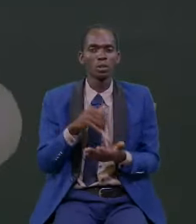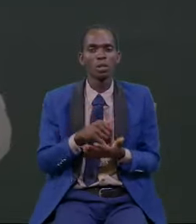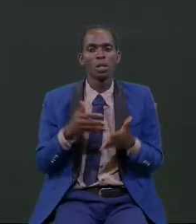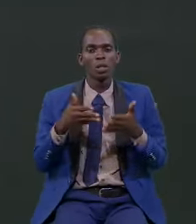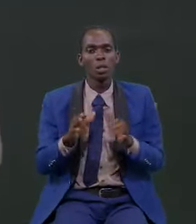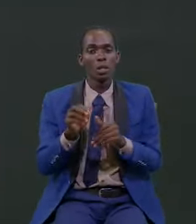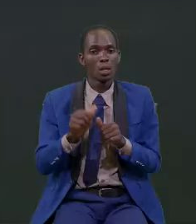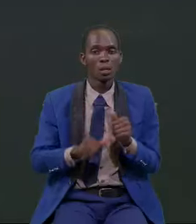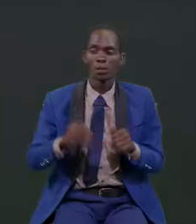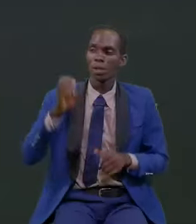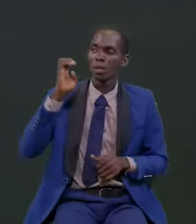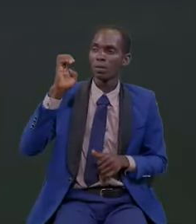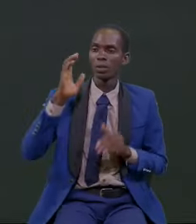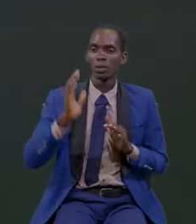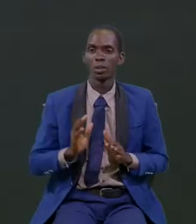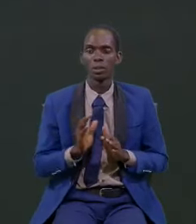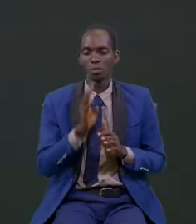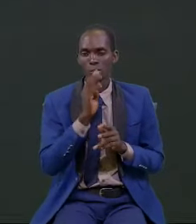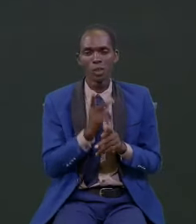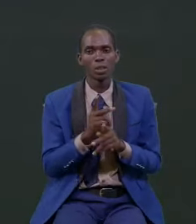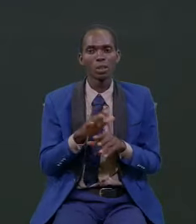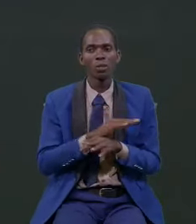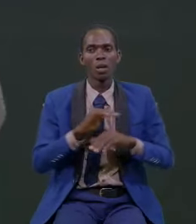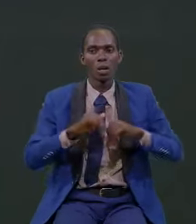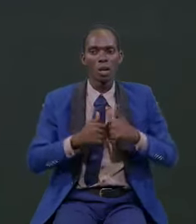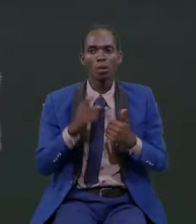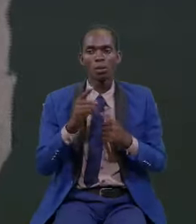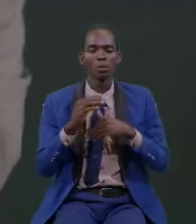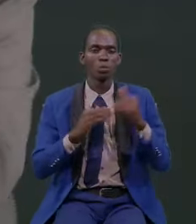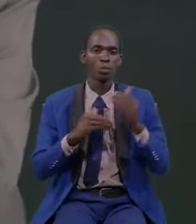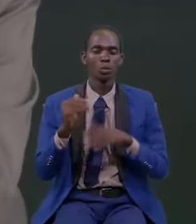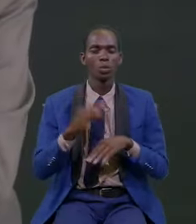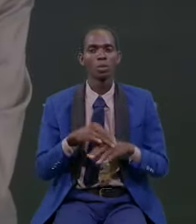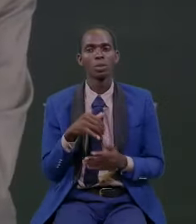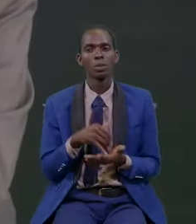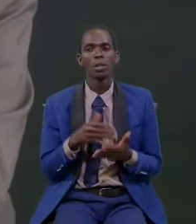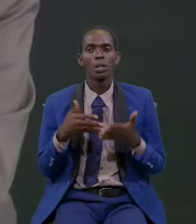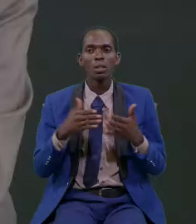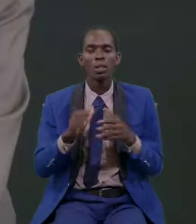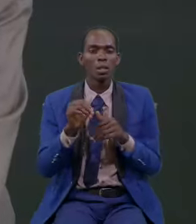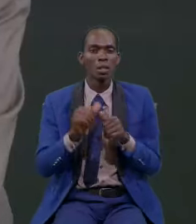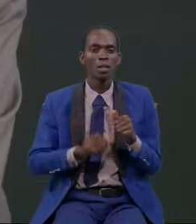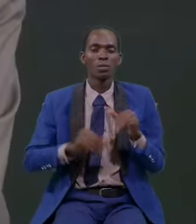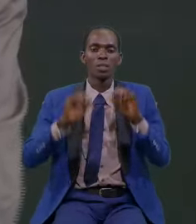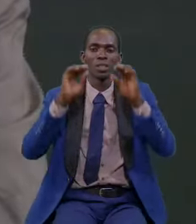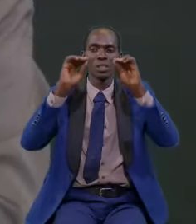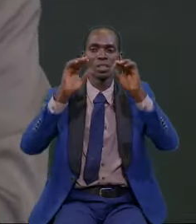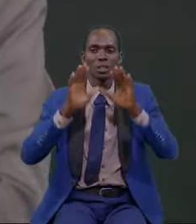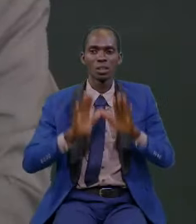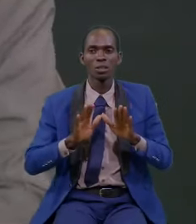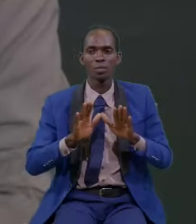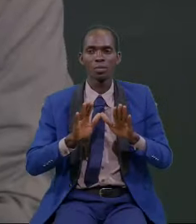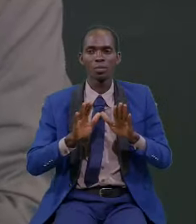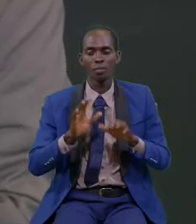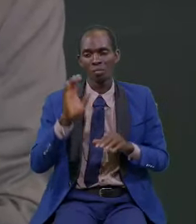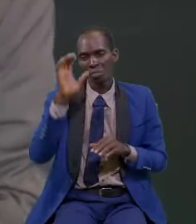take heed how he buildeth thereon. Let every teacher, Sunday scripture